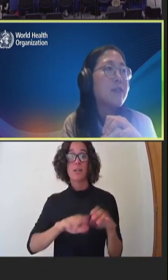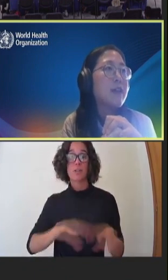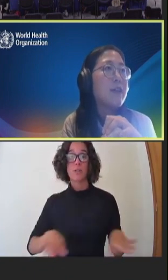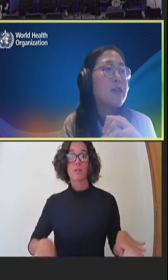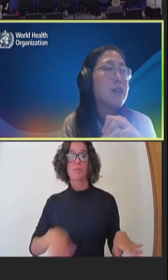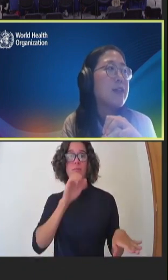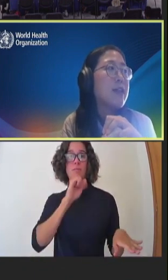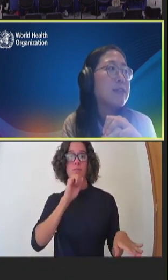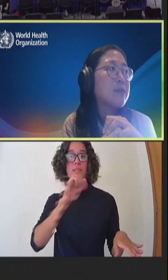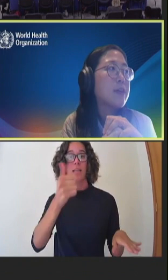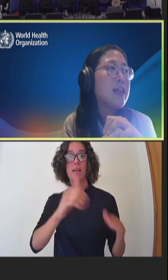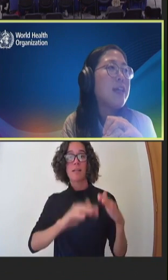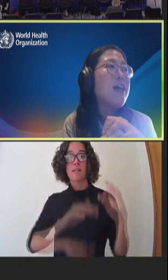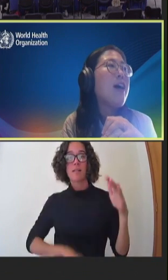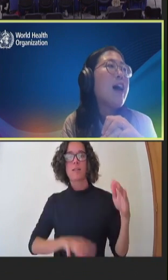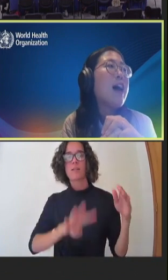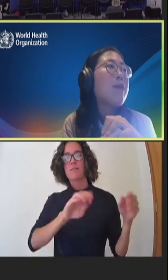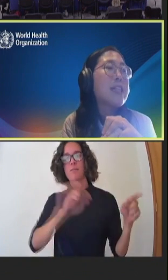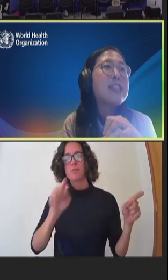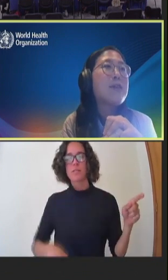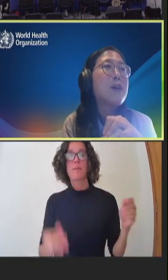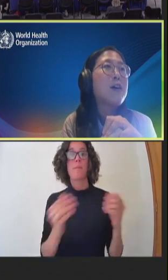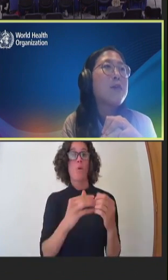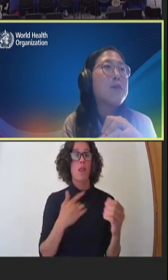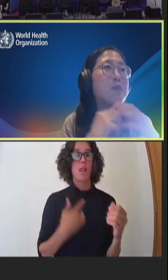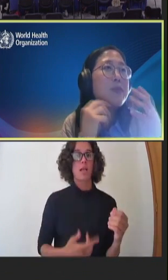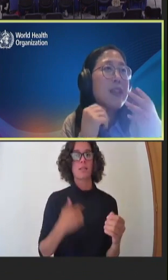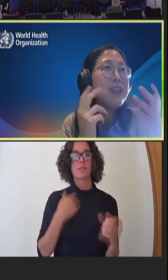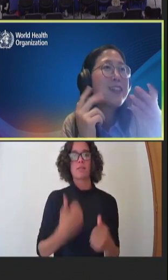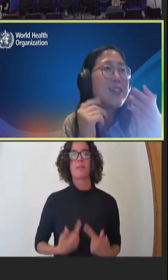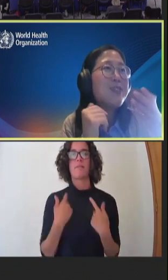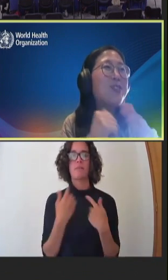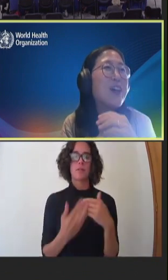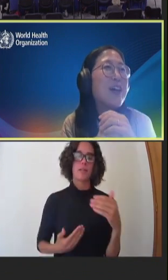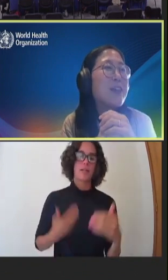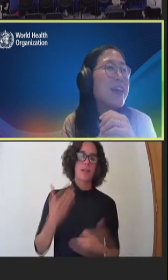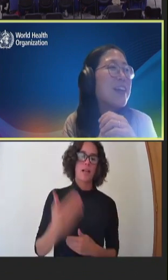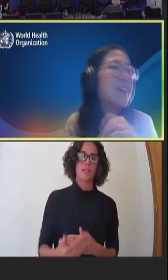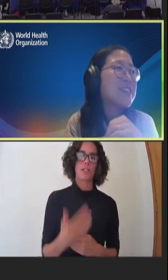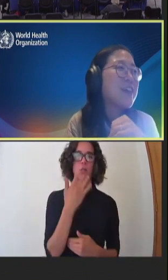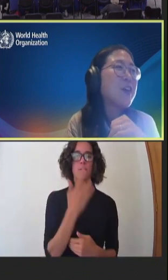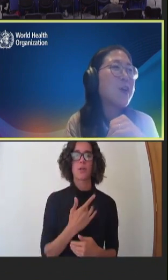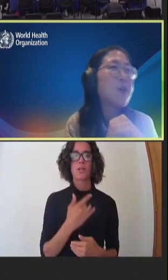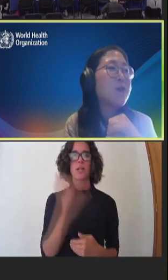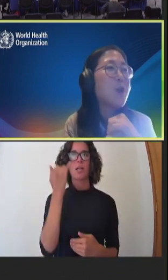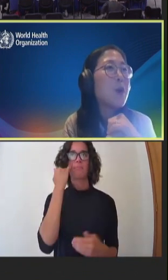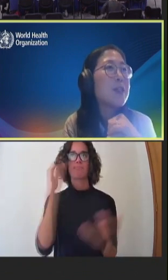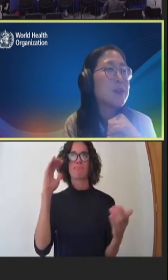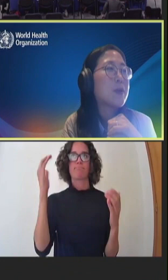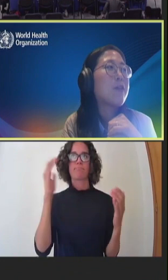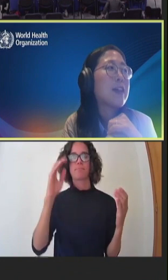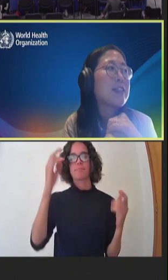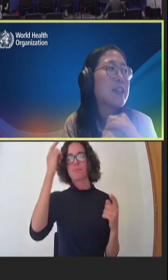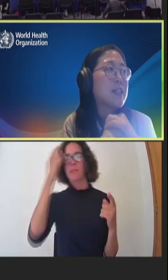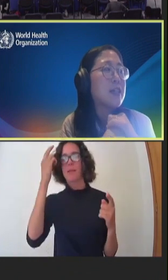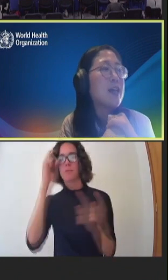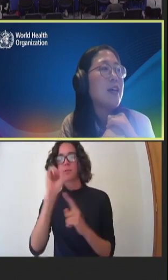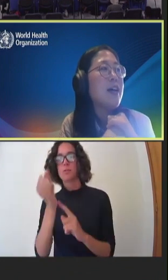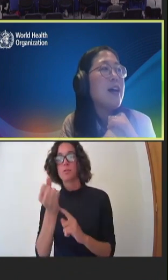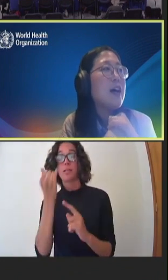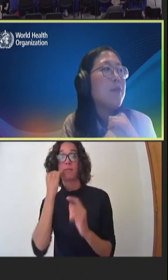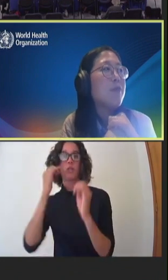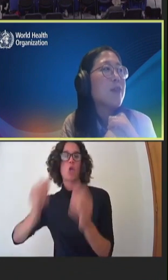likely to survive to their next birthday, relative to a hypothetical scenario of no historical